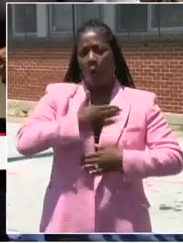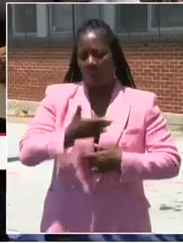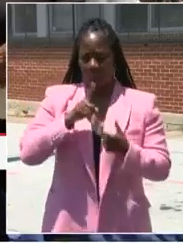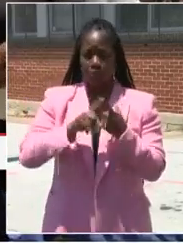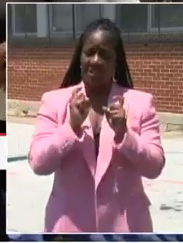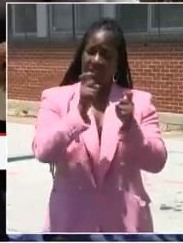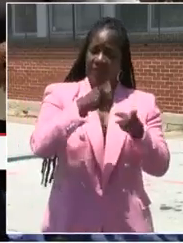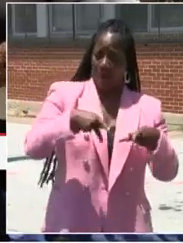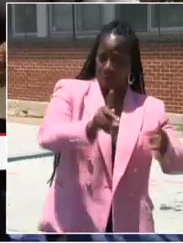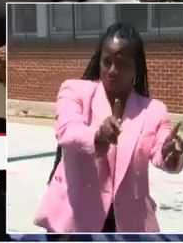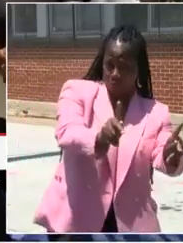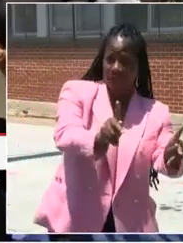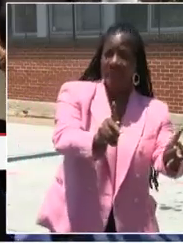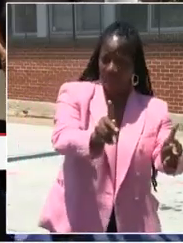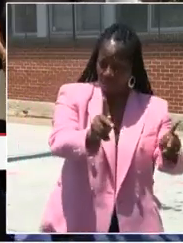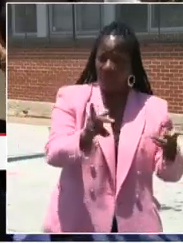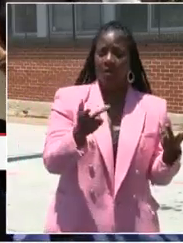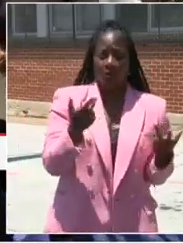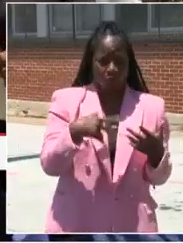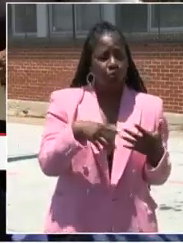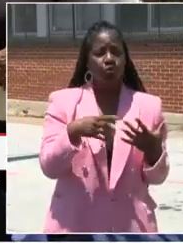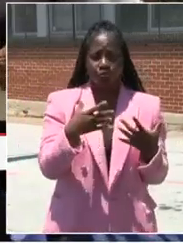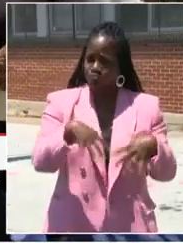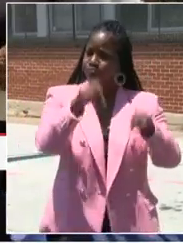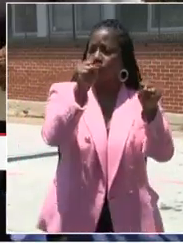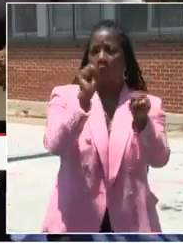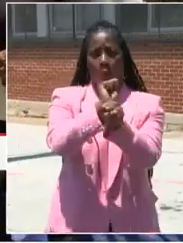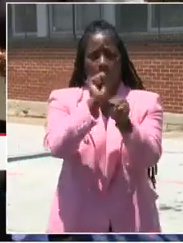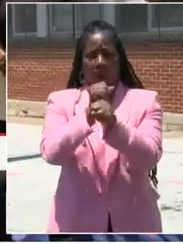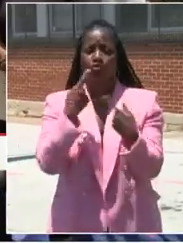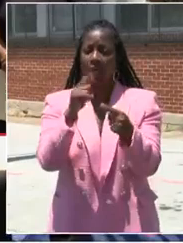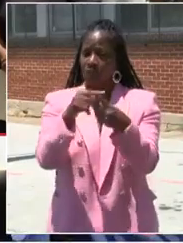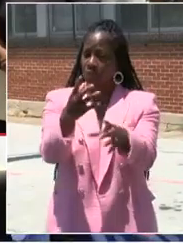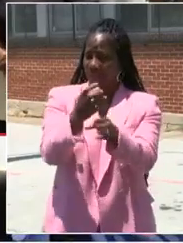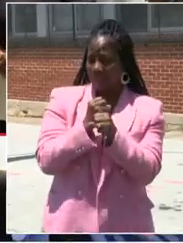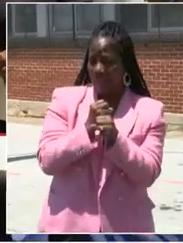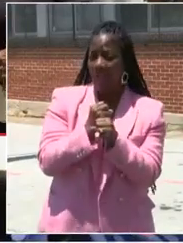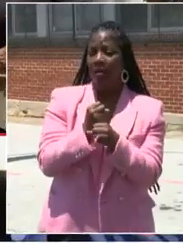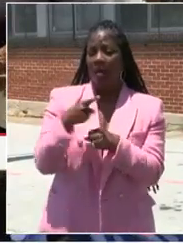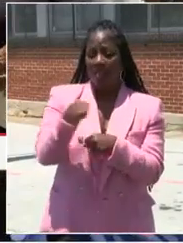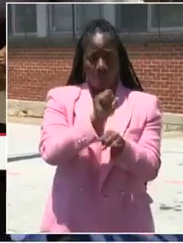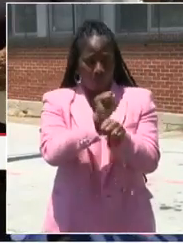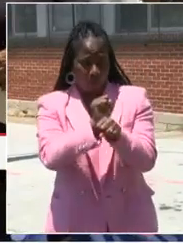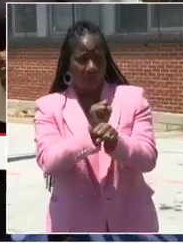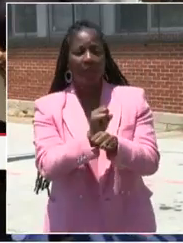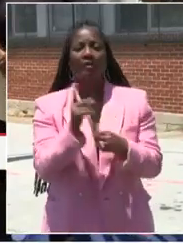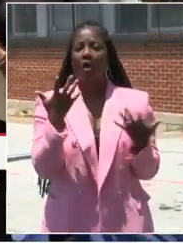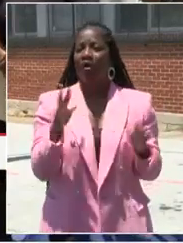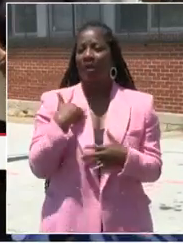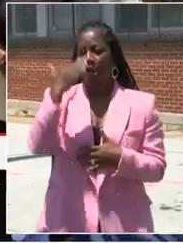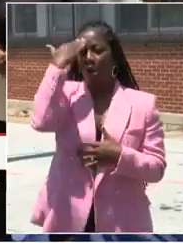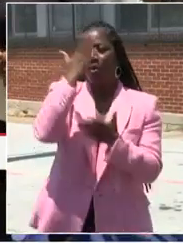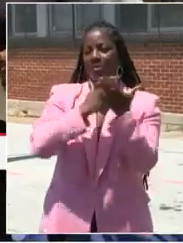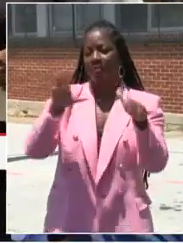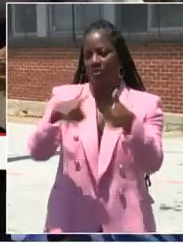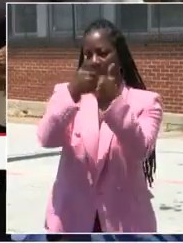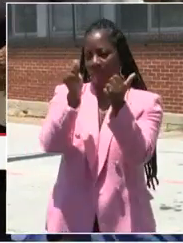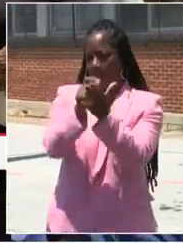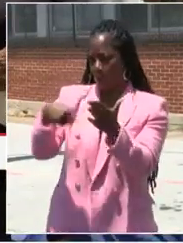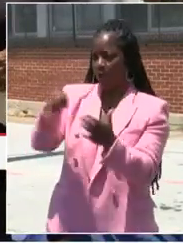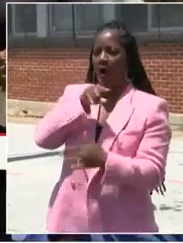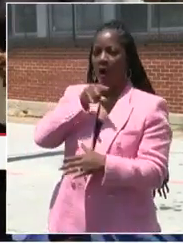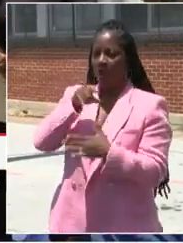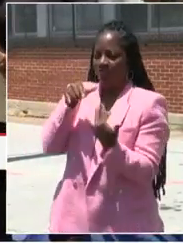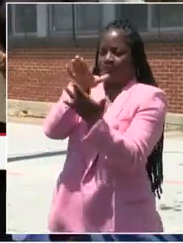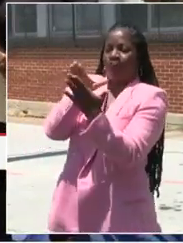you an opportunity to try to get the employment, and they already know some of the challenges that you face and are